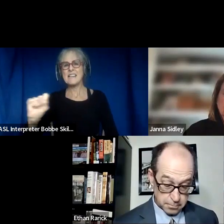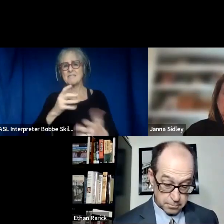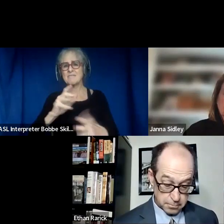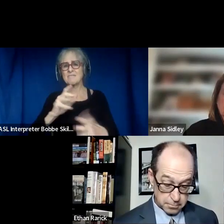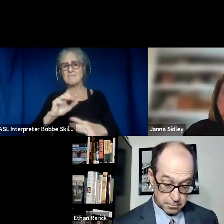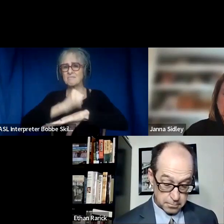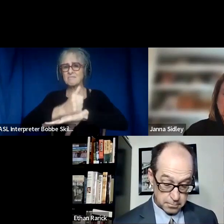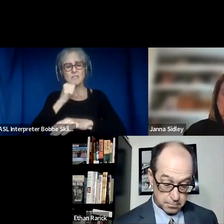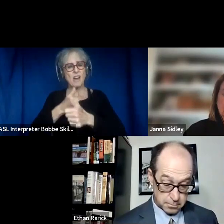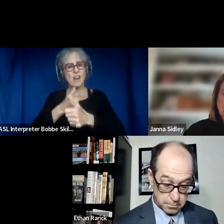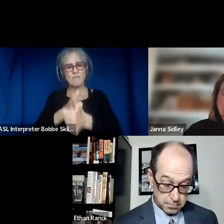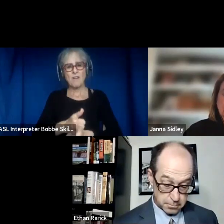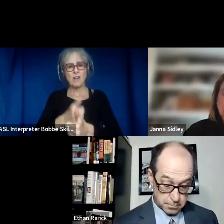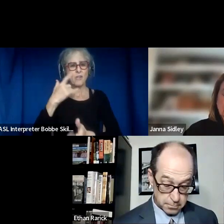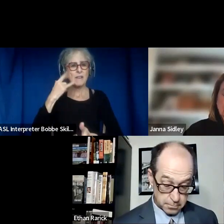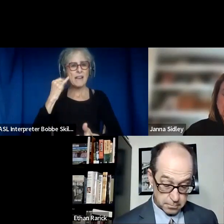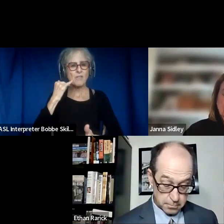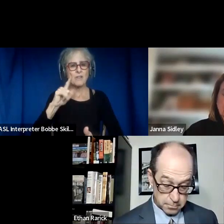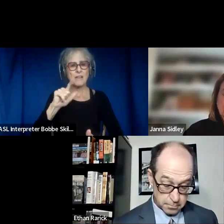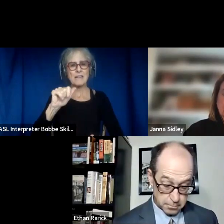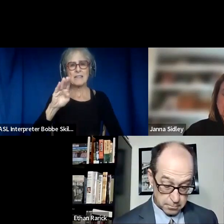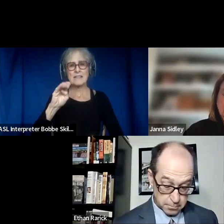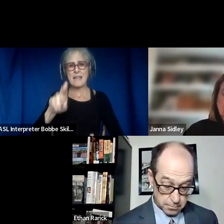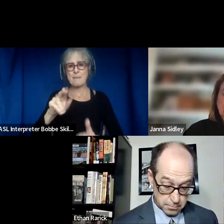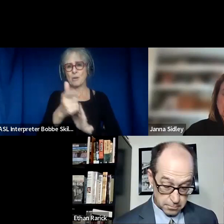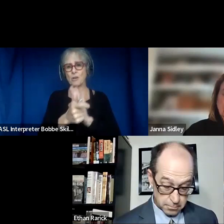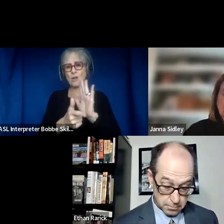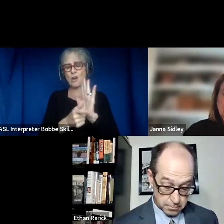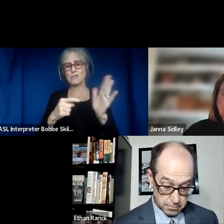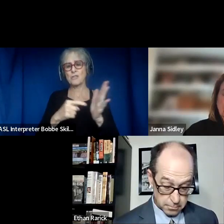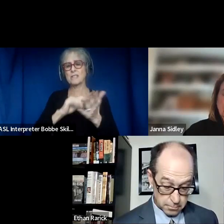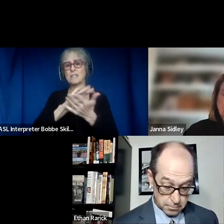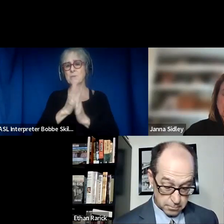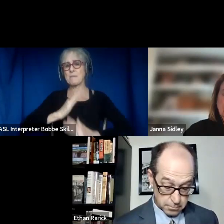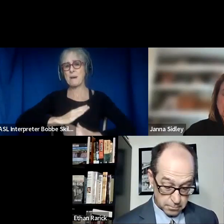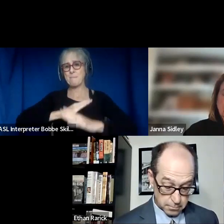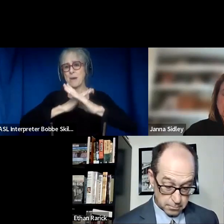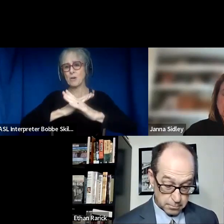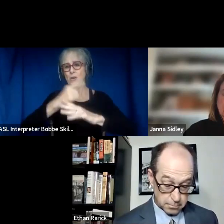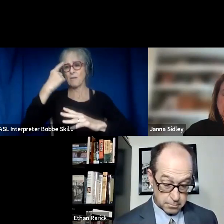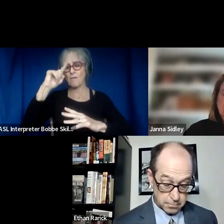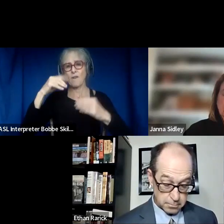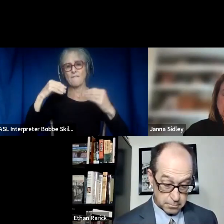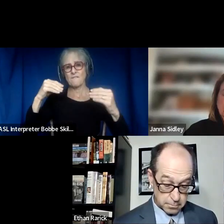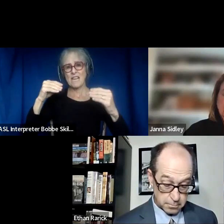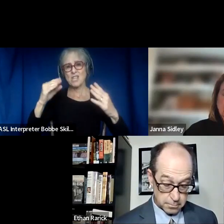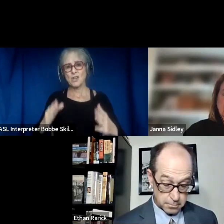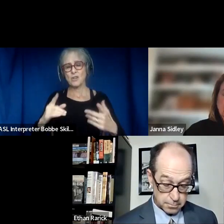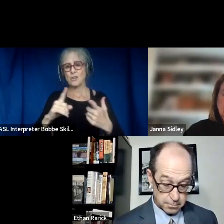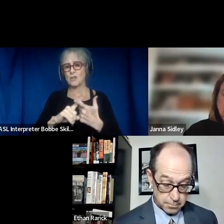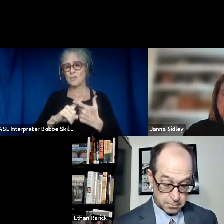California labor laws and wages. And so this has become a barrier for vendors to be able to take